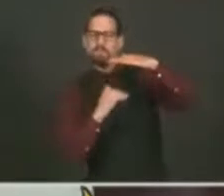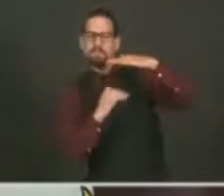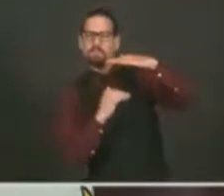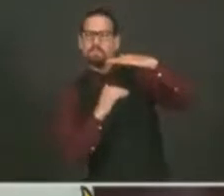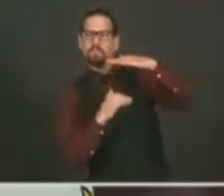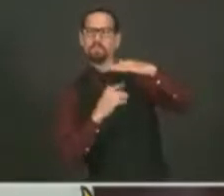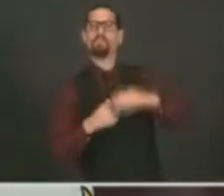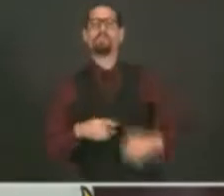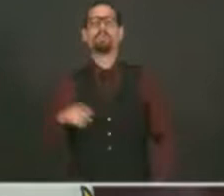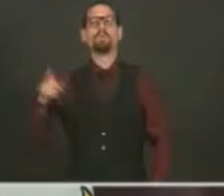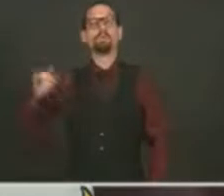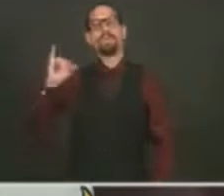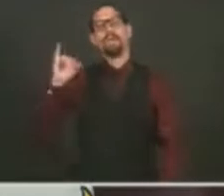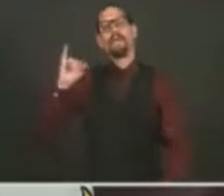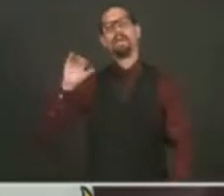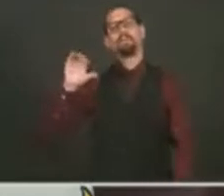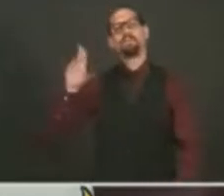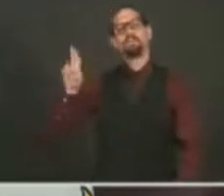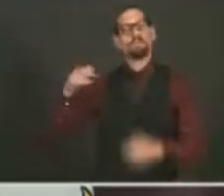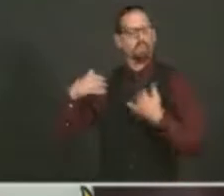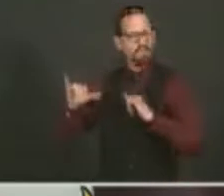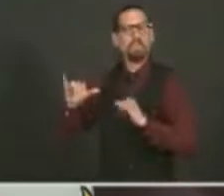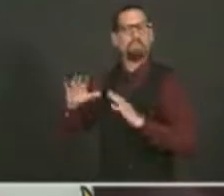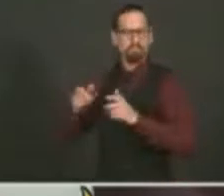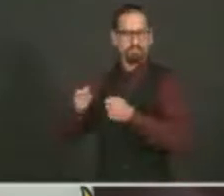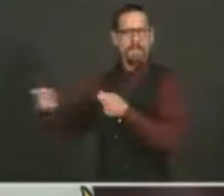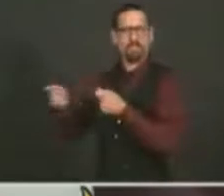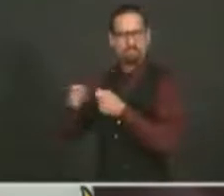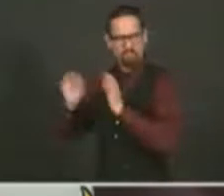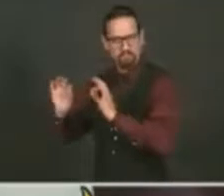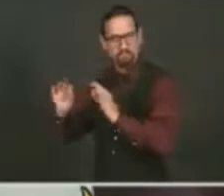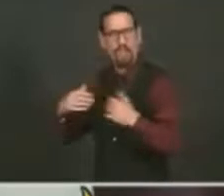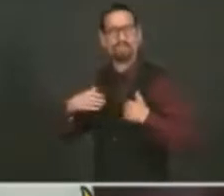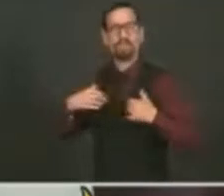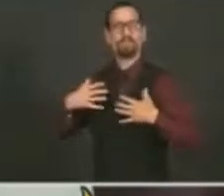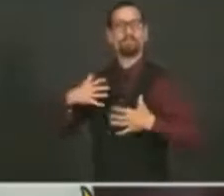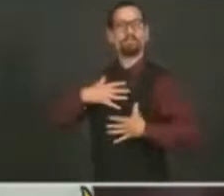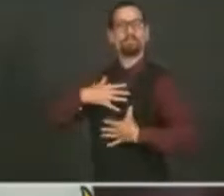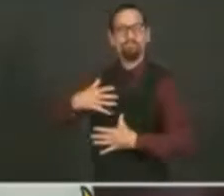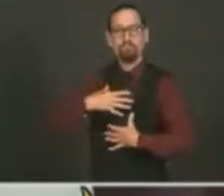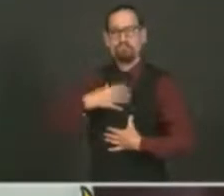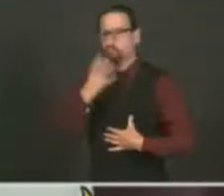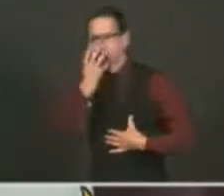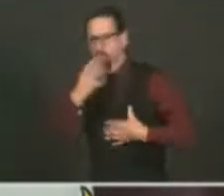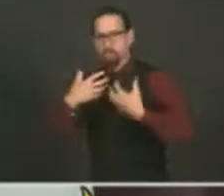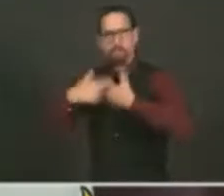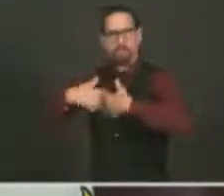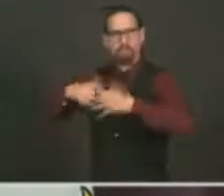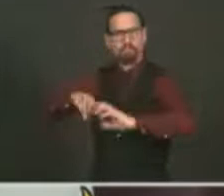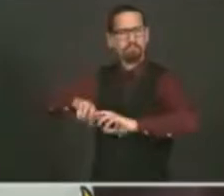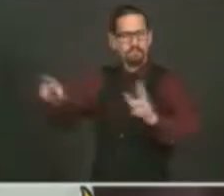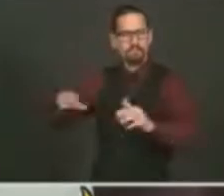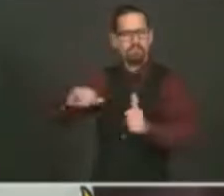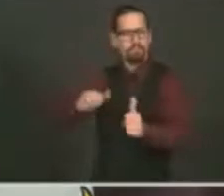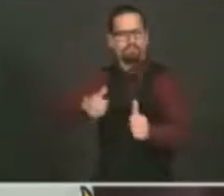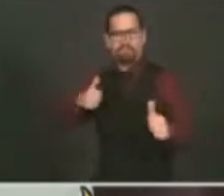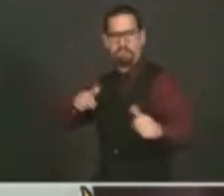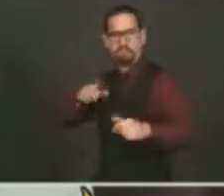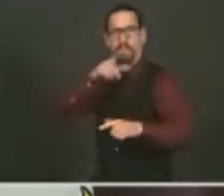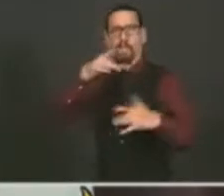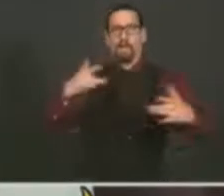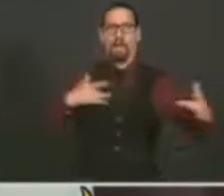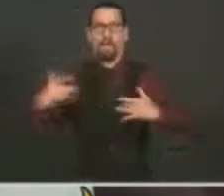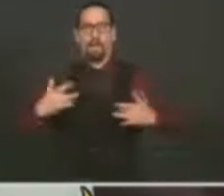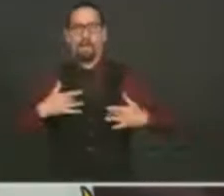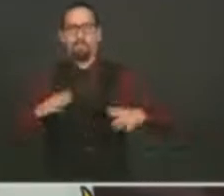capacity. So I don't want you to panic because we have great doctors, great nurses,